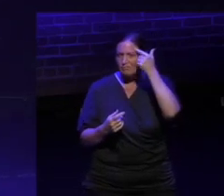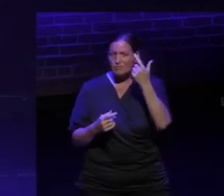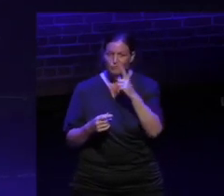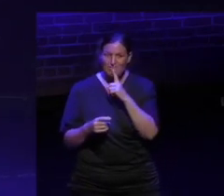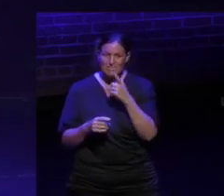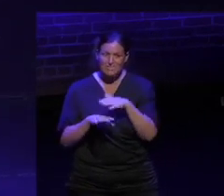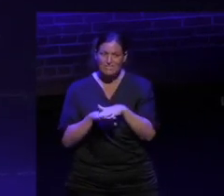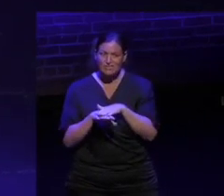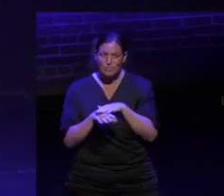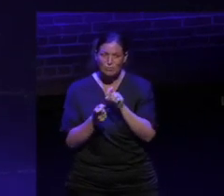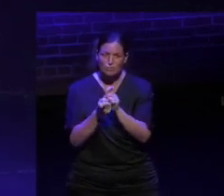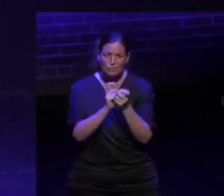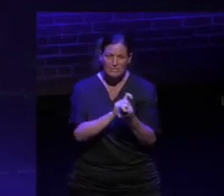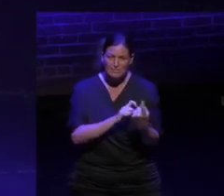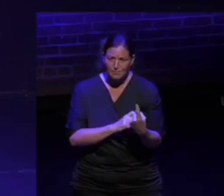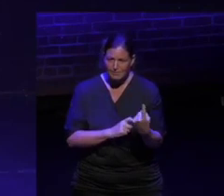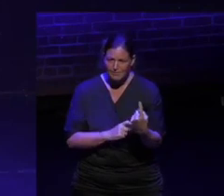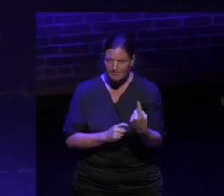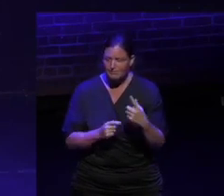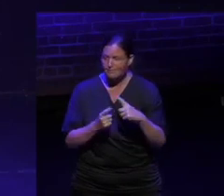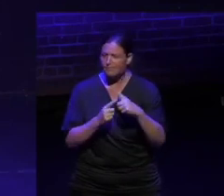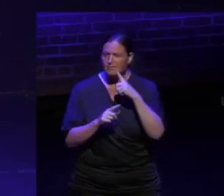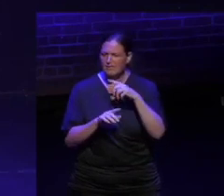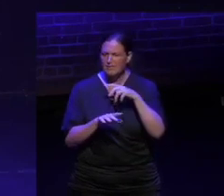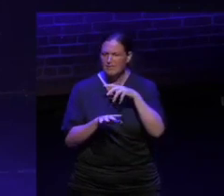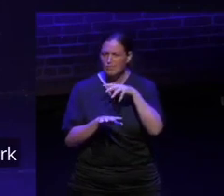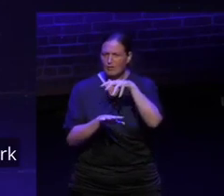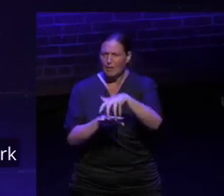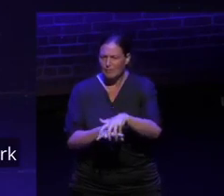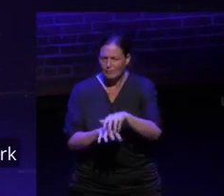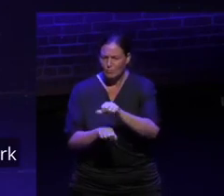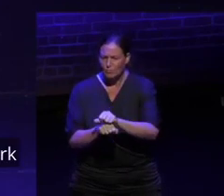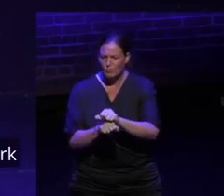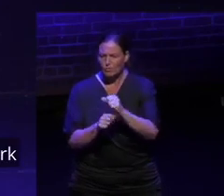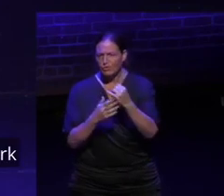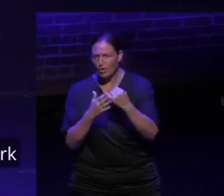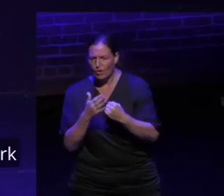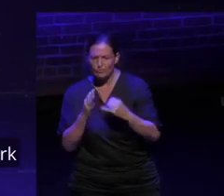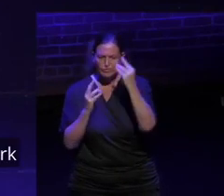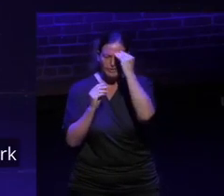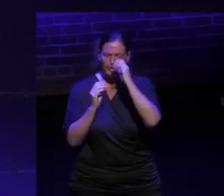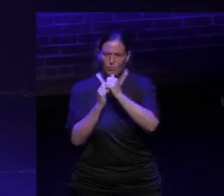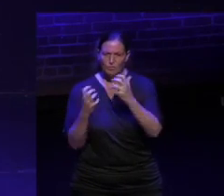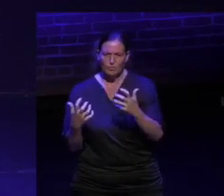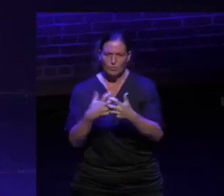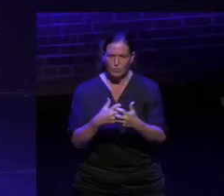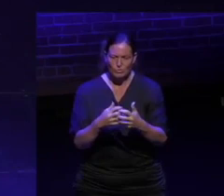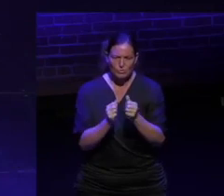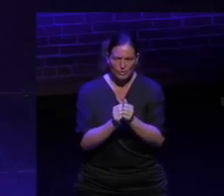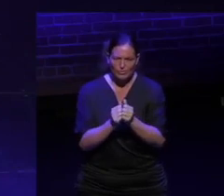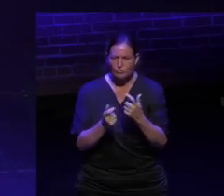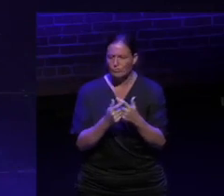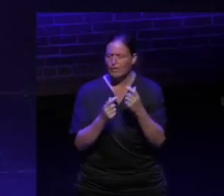change, right? As we all know, is embedding the work of artists and thinking about how we embed that work in all that we do.